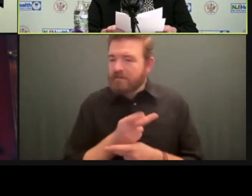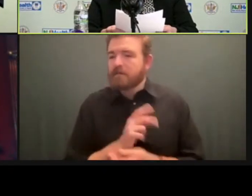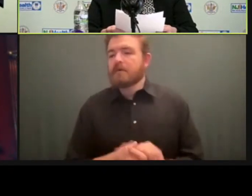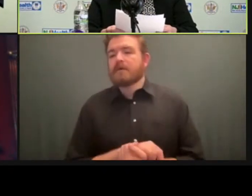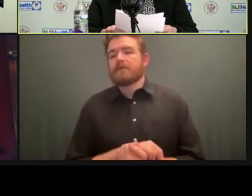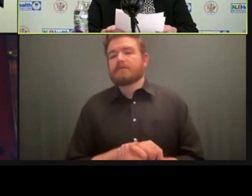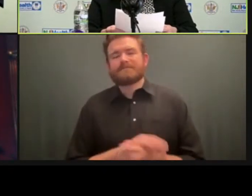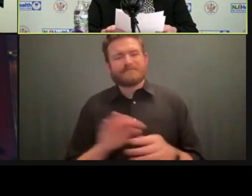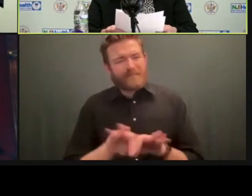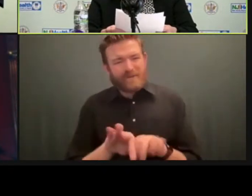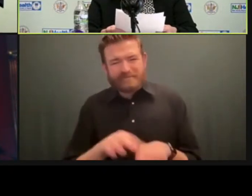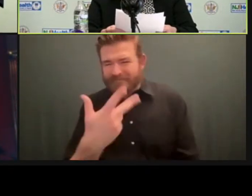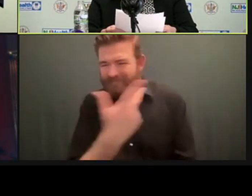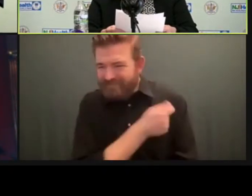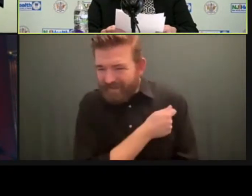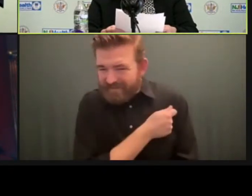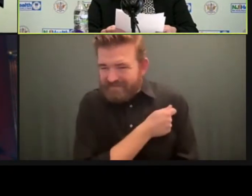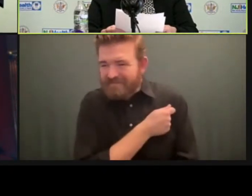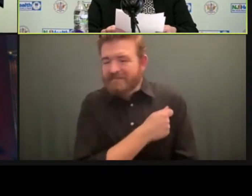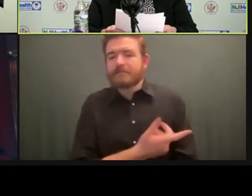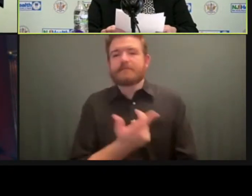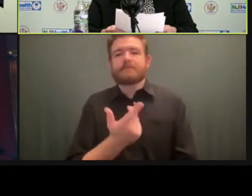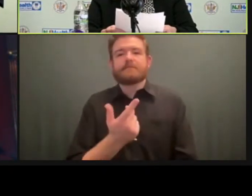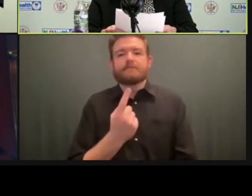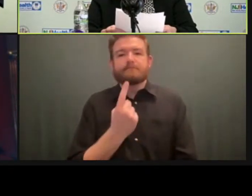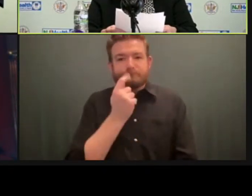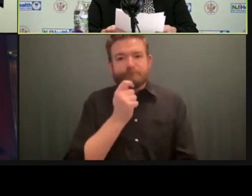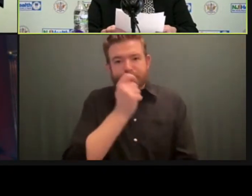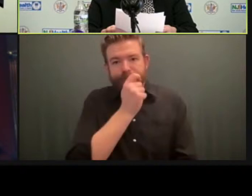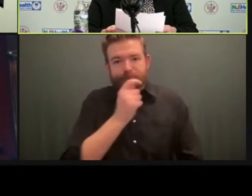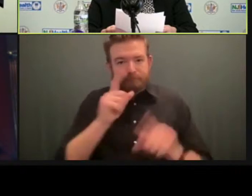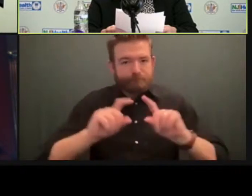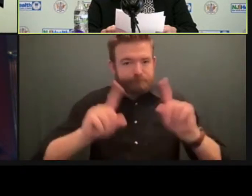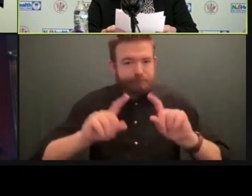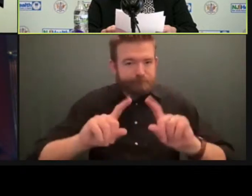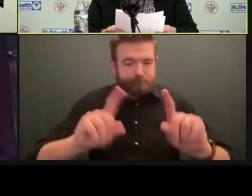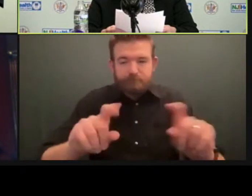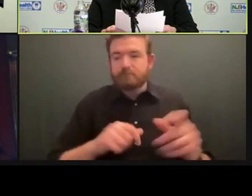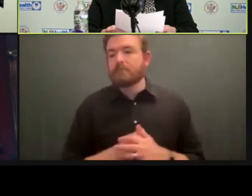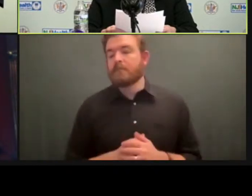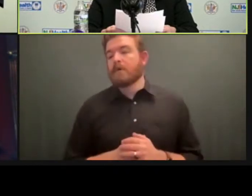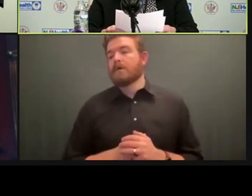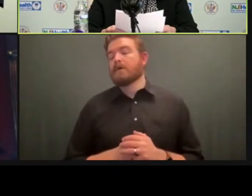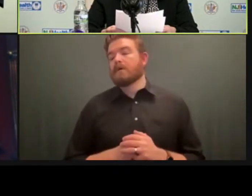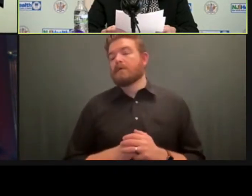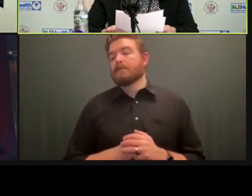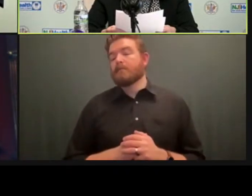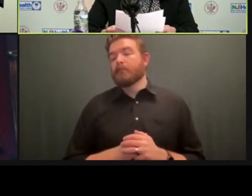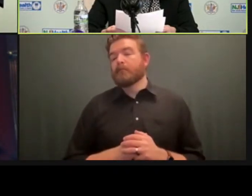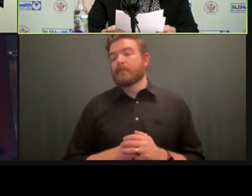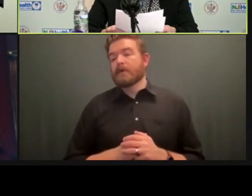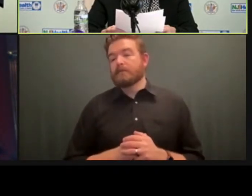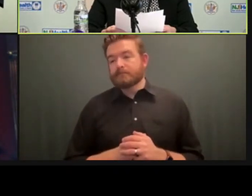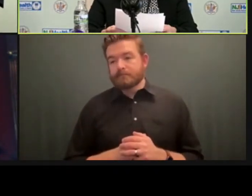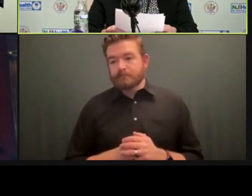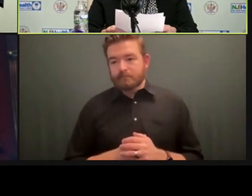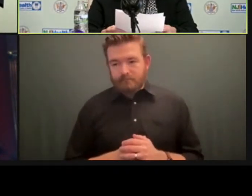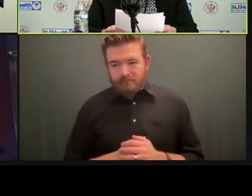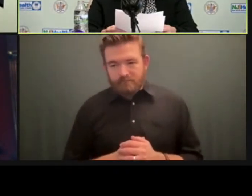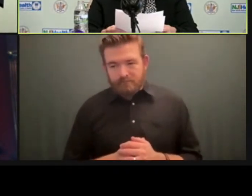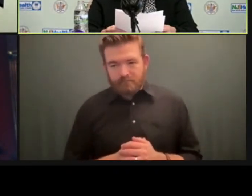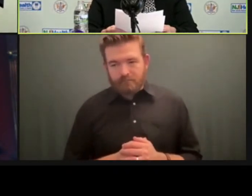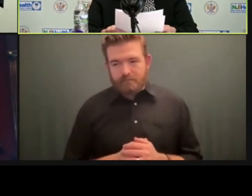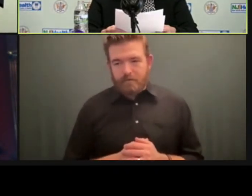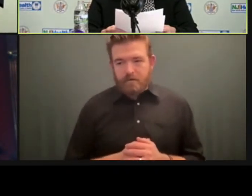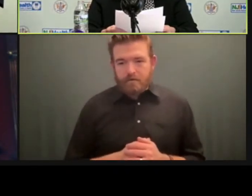ensure that access to testing is widely available for students, teachers, and staff returning to the classroom, the department took a series of